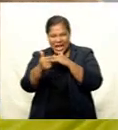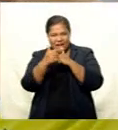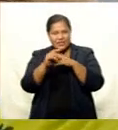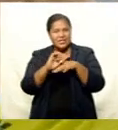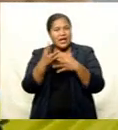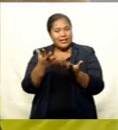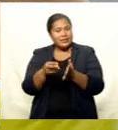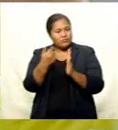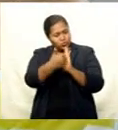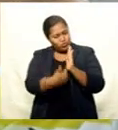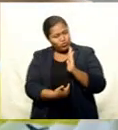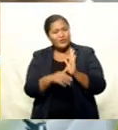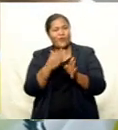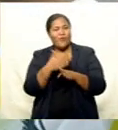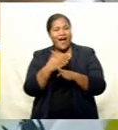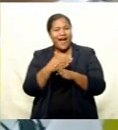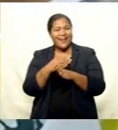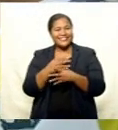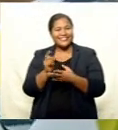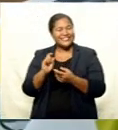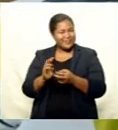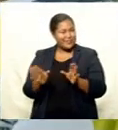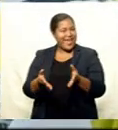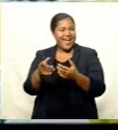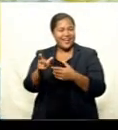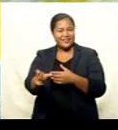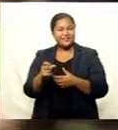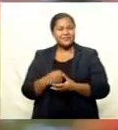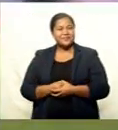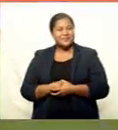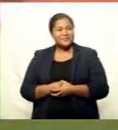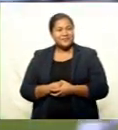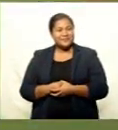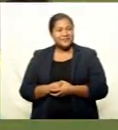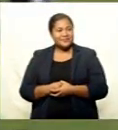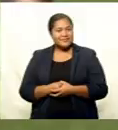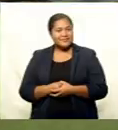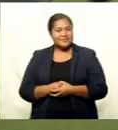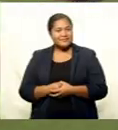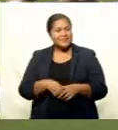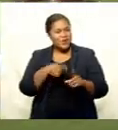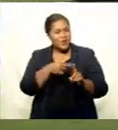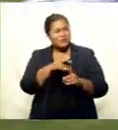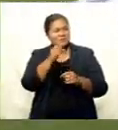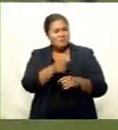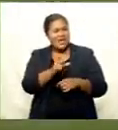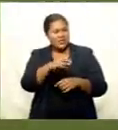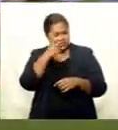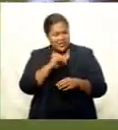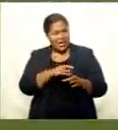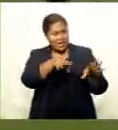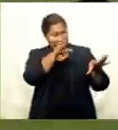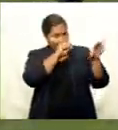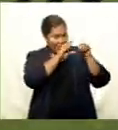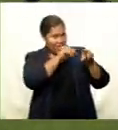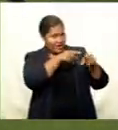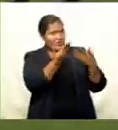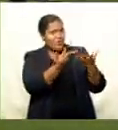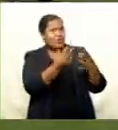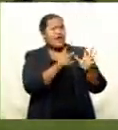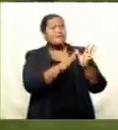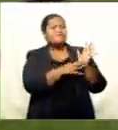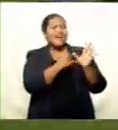in your job as a player. Skill level ni. One of the players he can learn from is Olympian